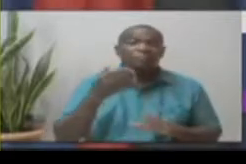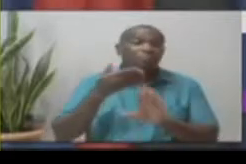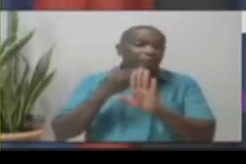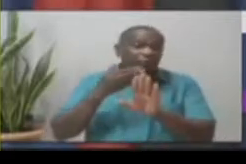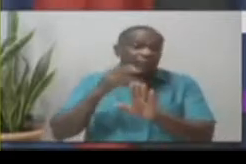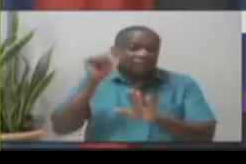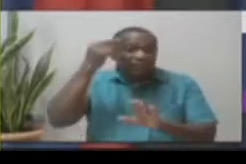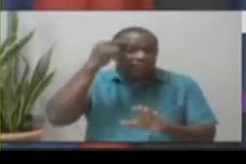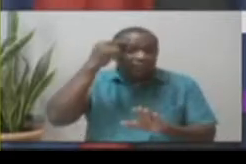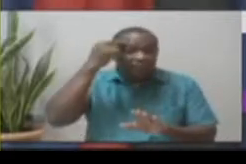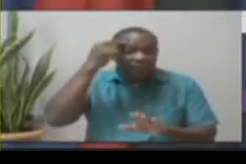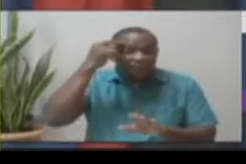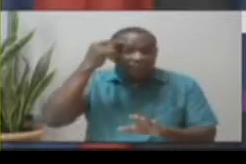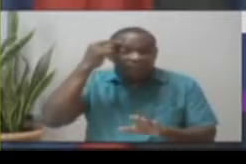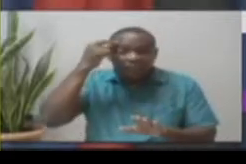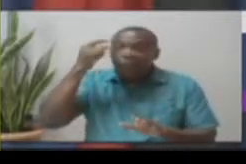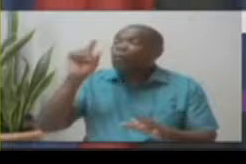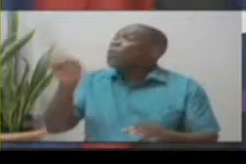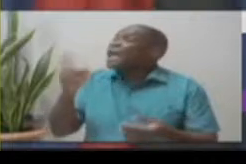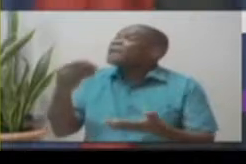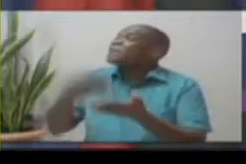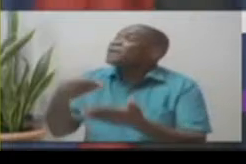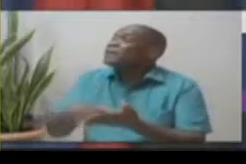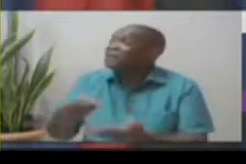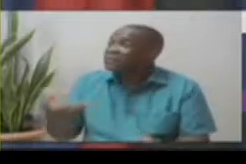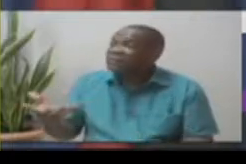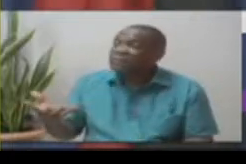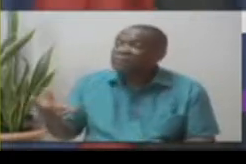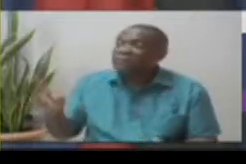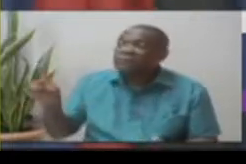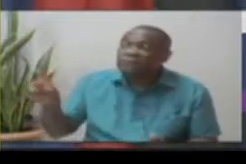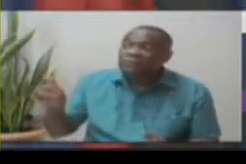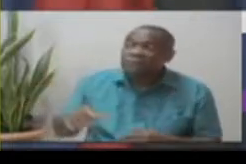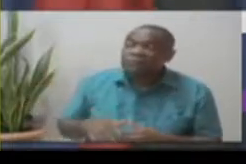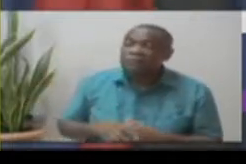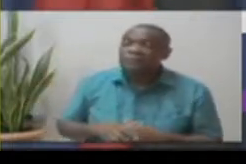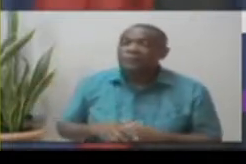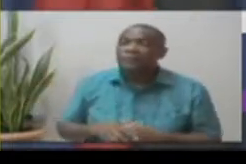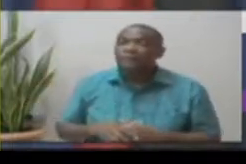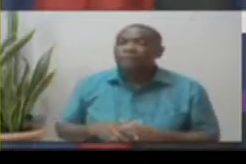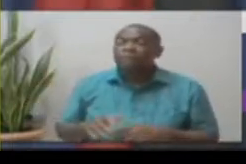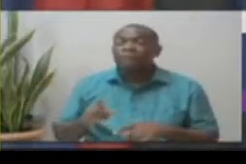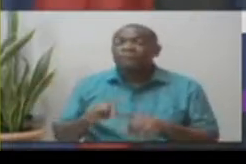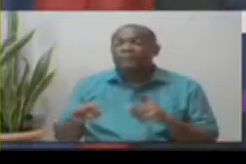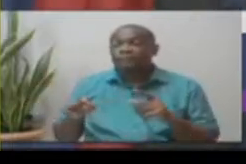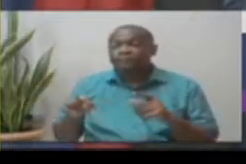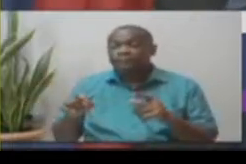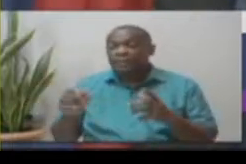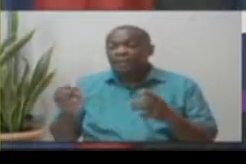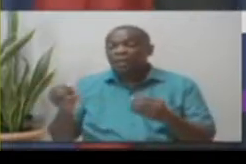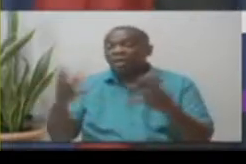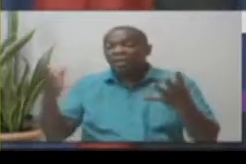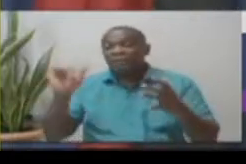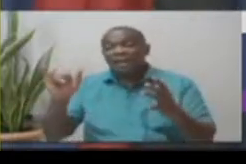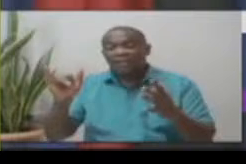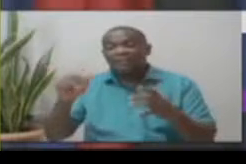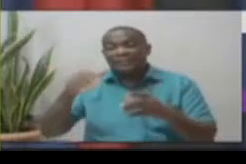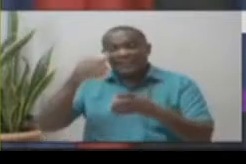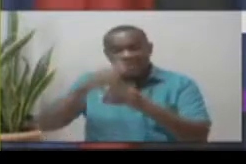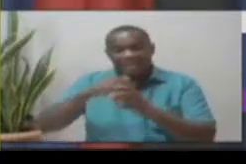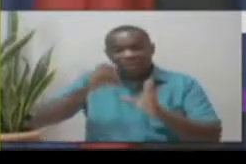I don't want to go in other details because a lot of it is in the court. And because the government is saying